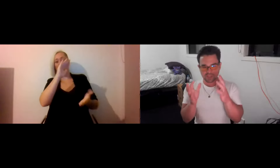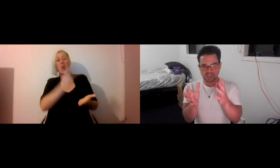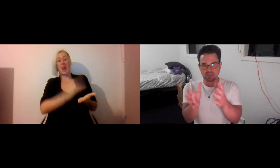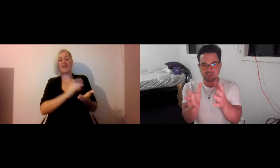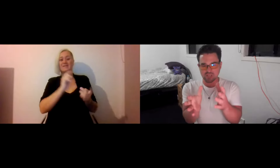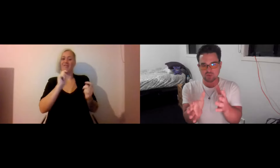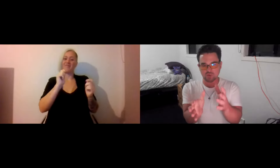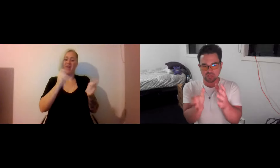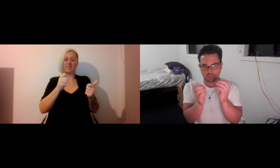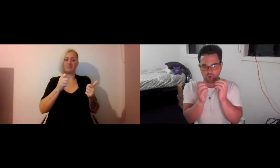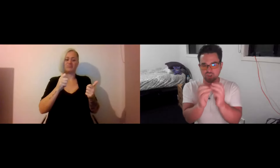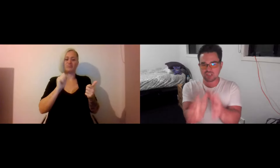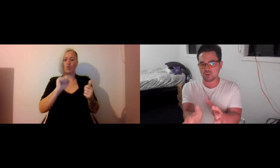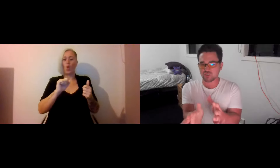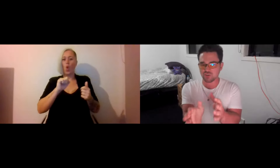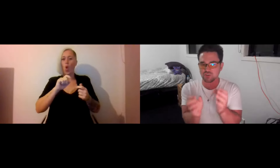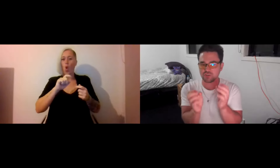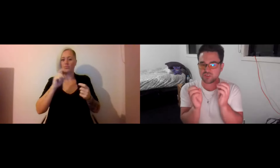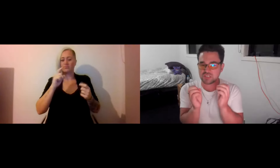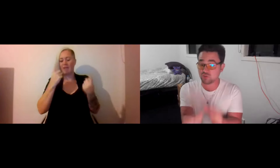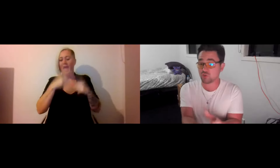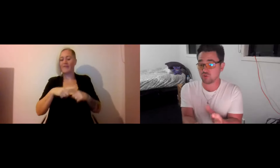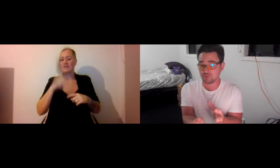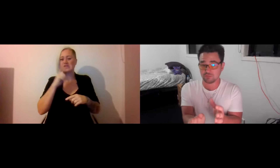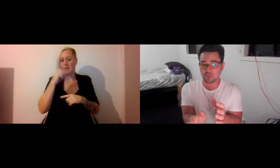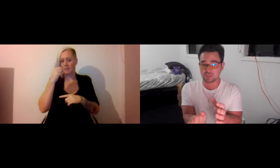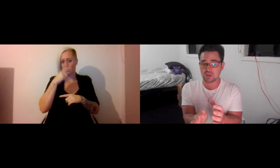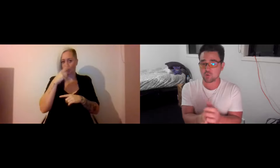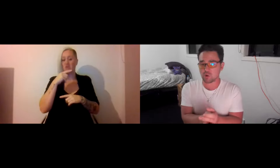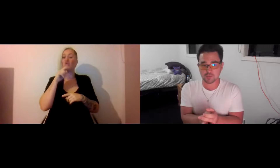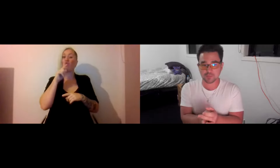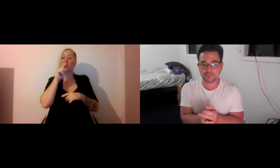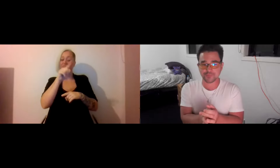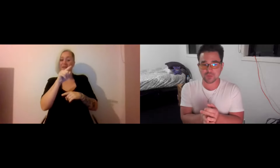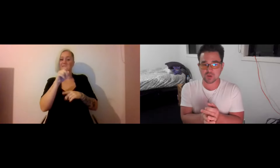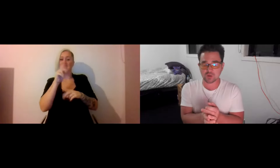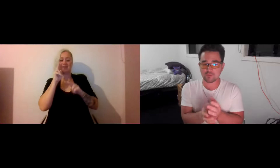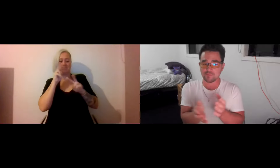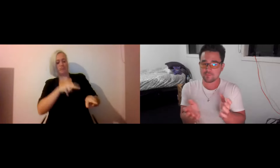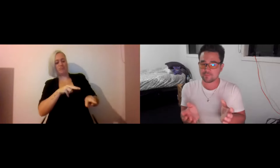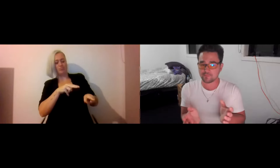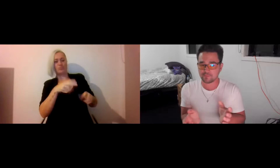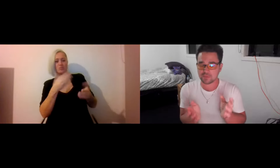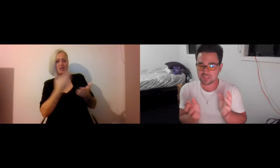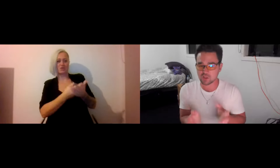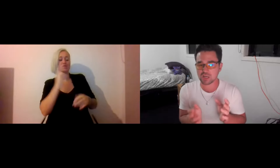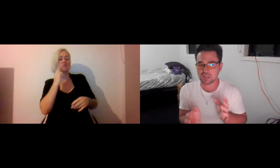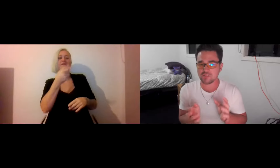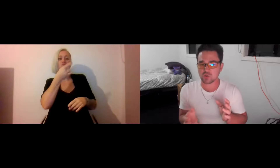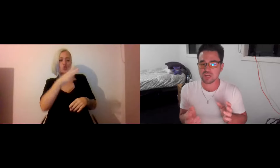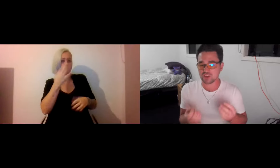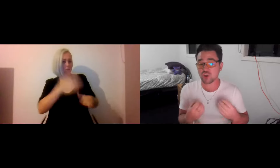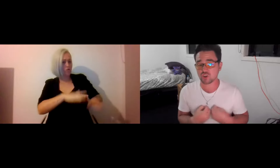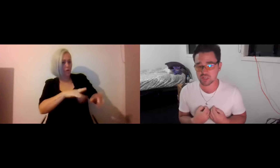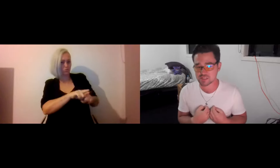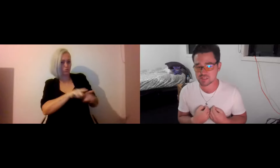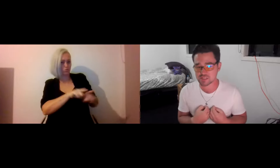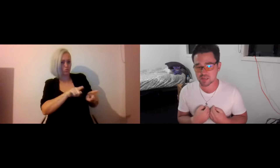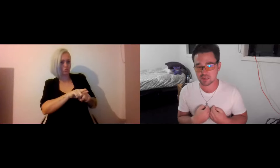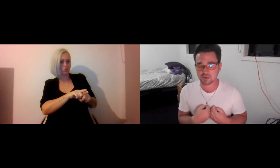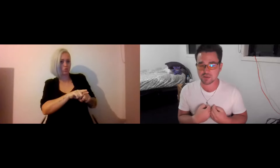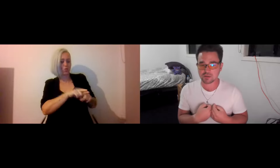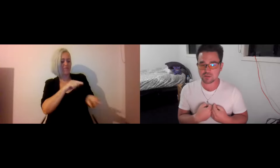perceived potential is projected onto deaf children as they grow up. it's likely they could internalize